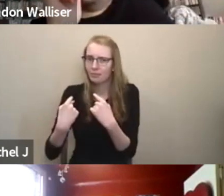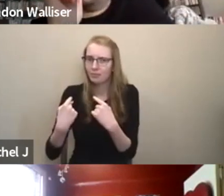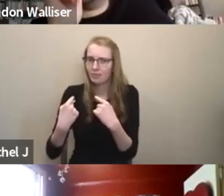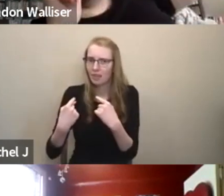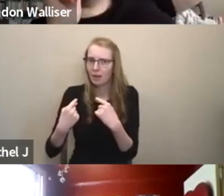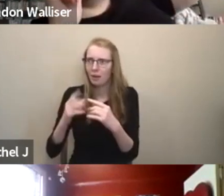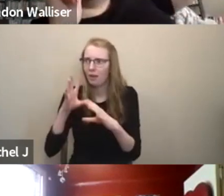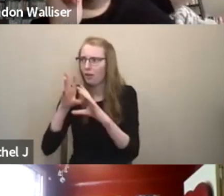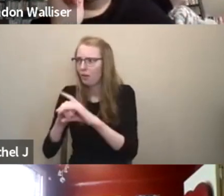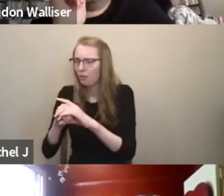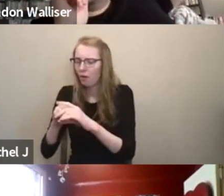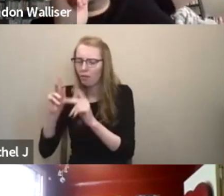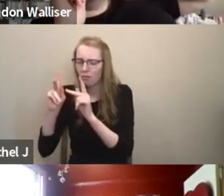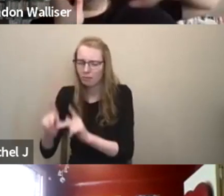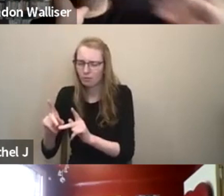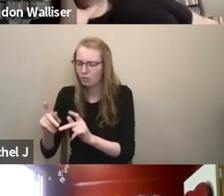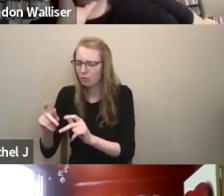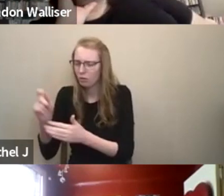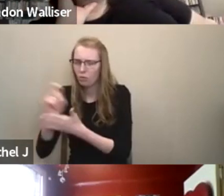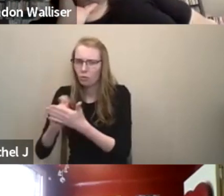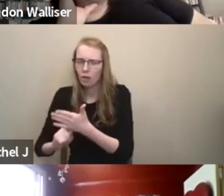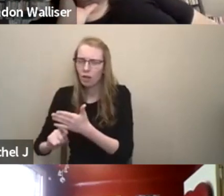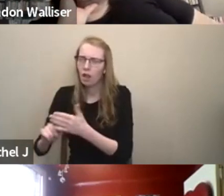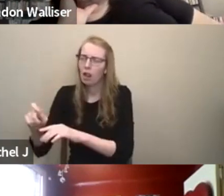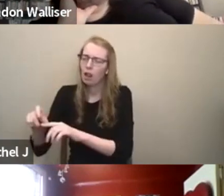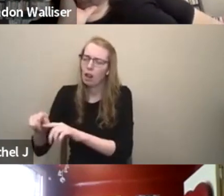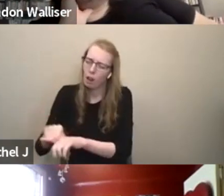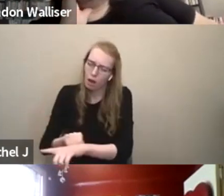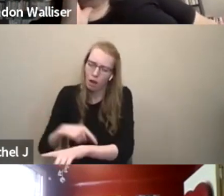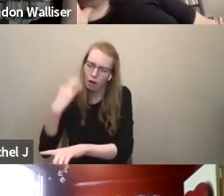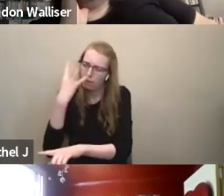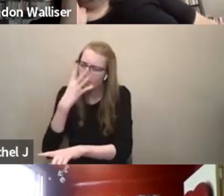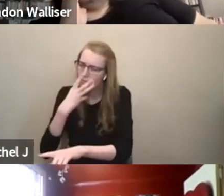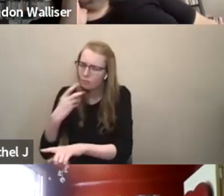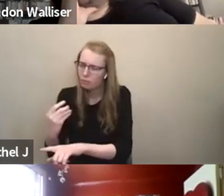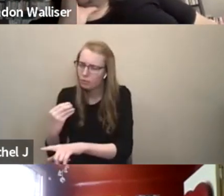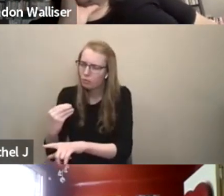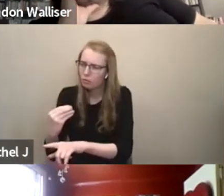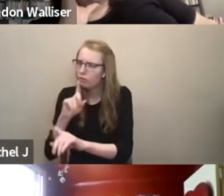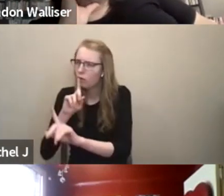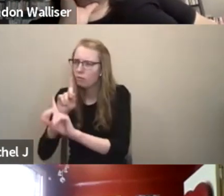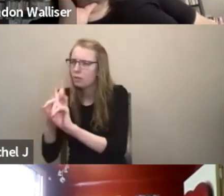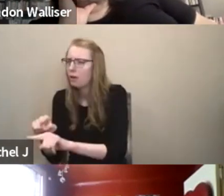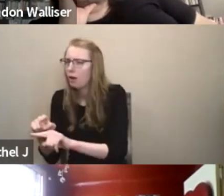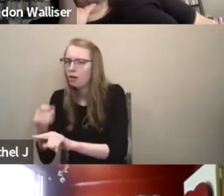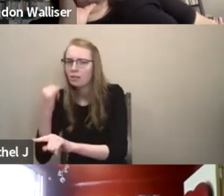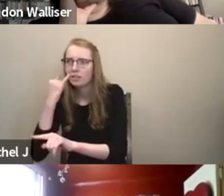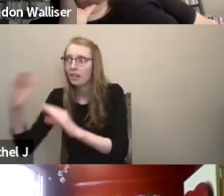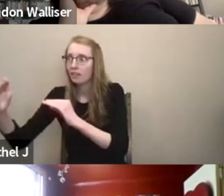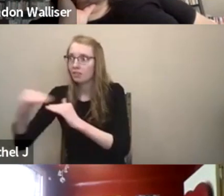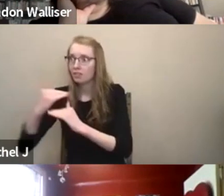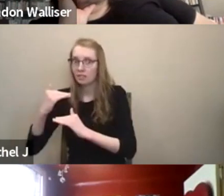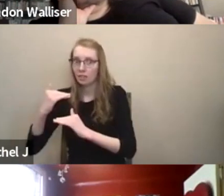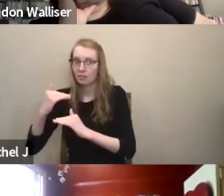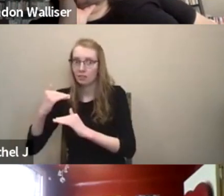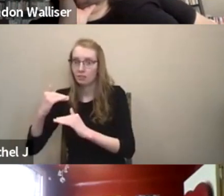beautiful, extraordinary, debatable responses to people's scripts. But playwrights generally spoke to,